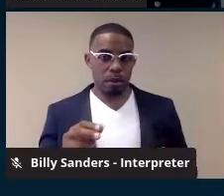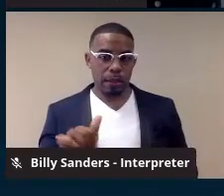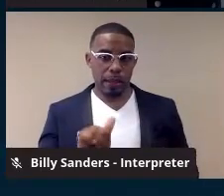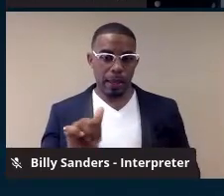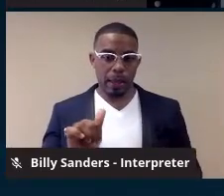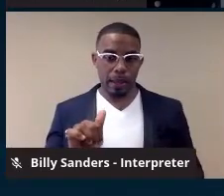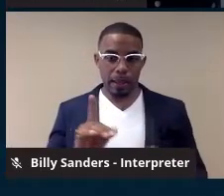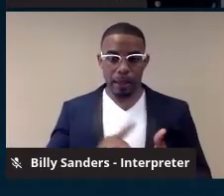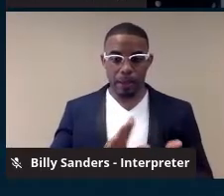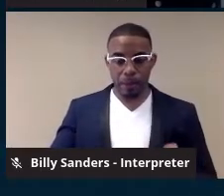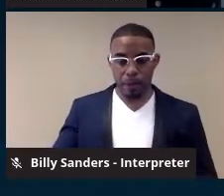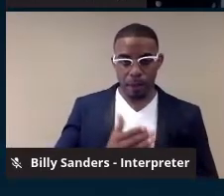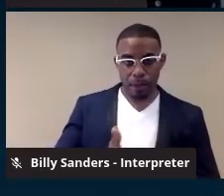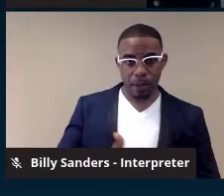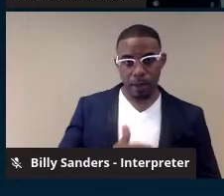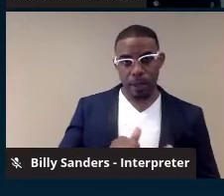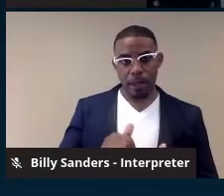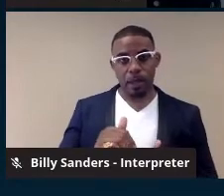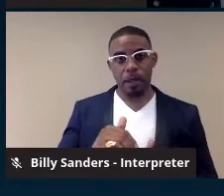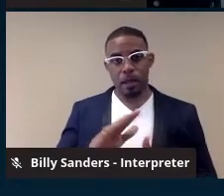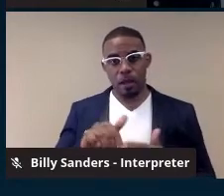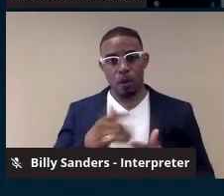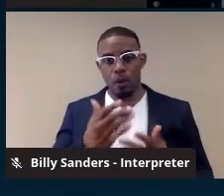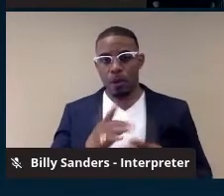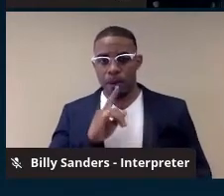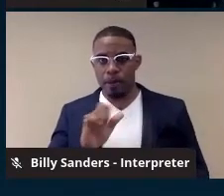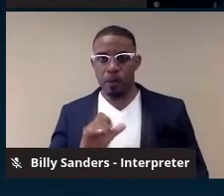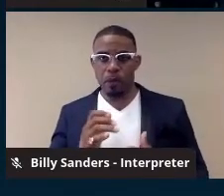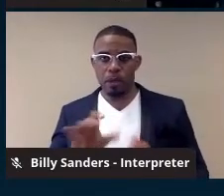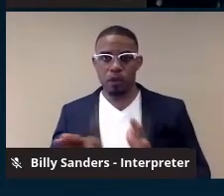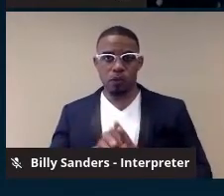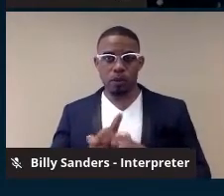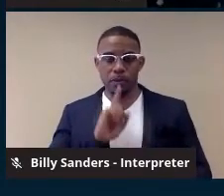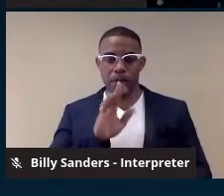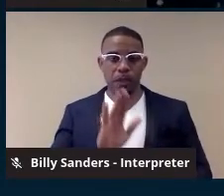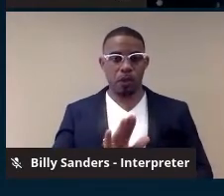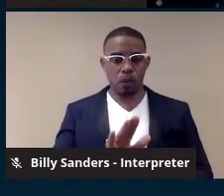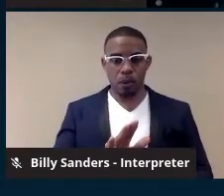at documentation and it's out of date, you're probably not going to choose it to be your